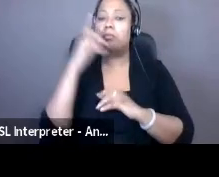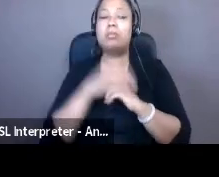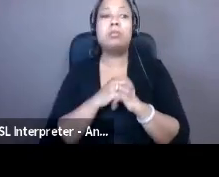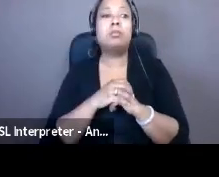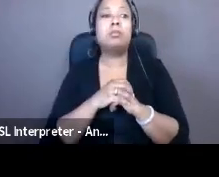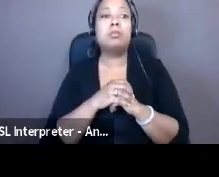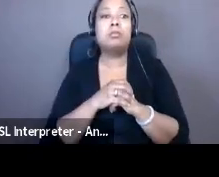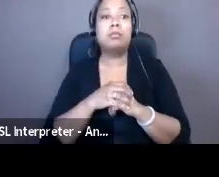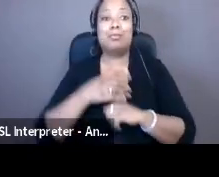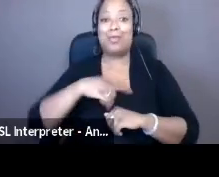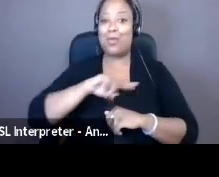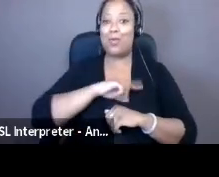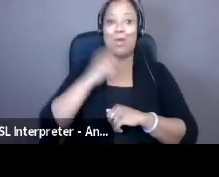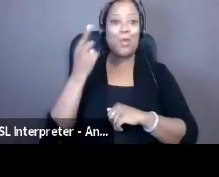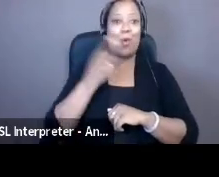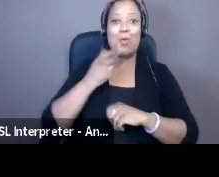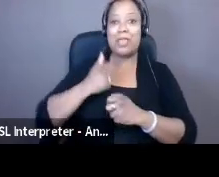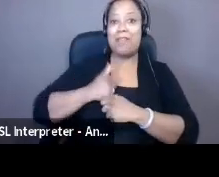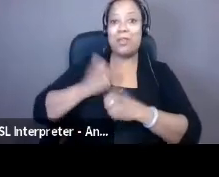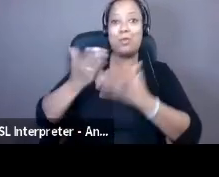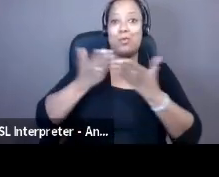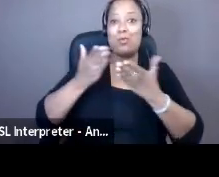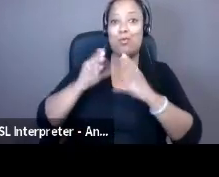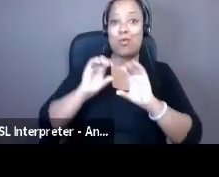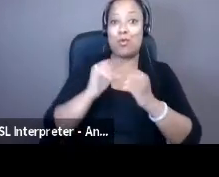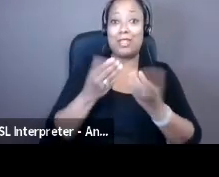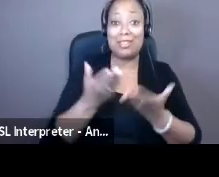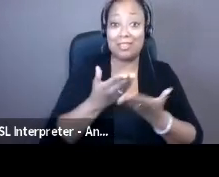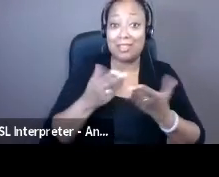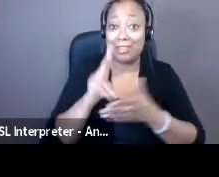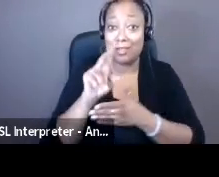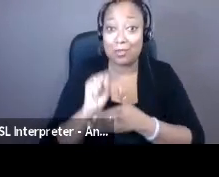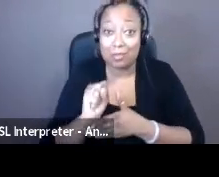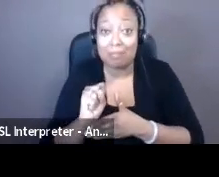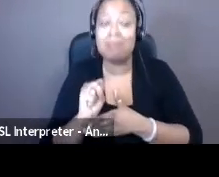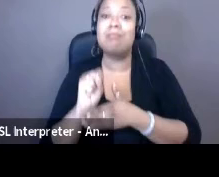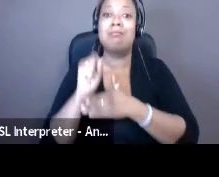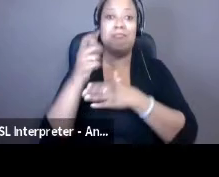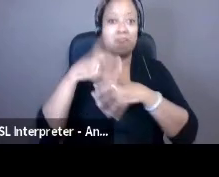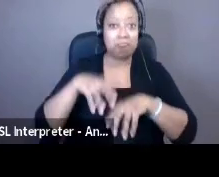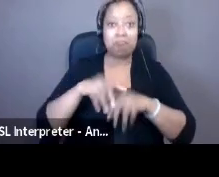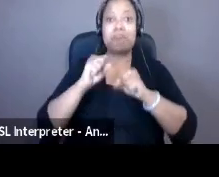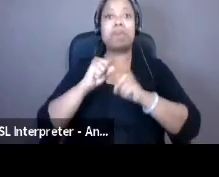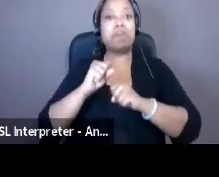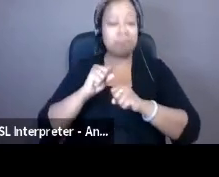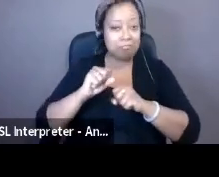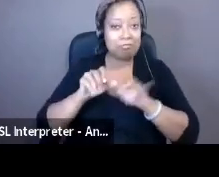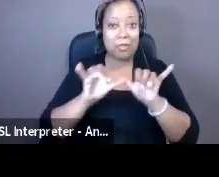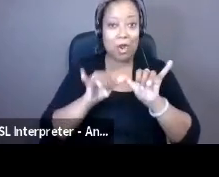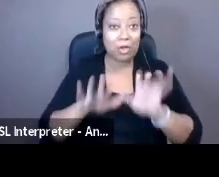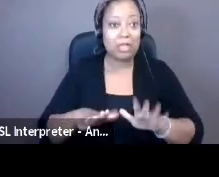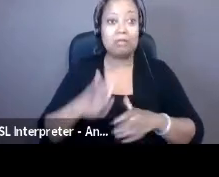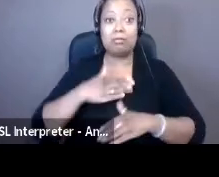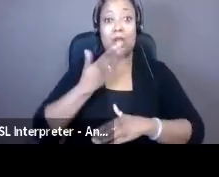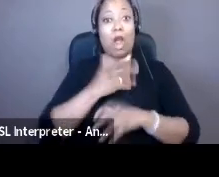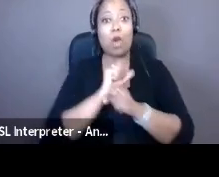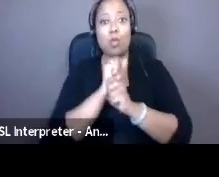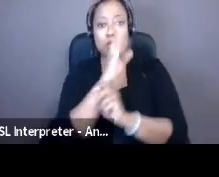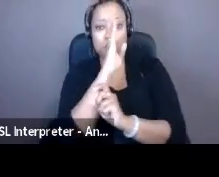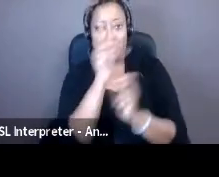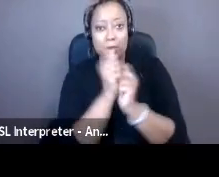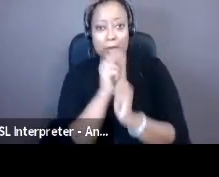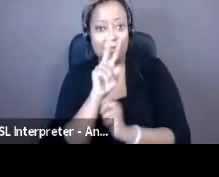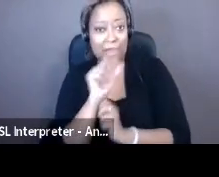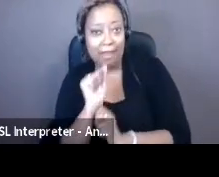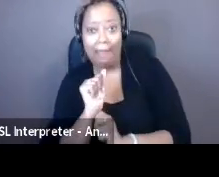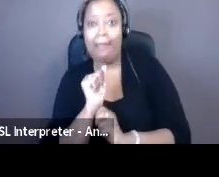only veteran service organization in the United States with architects on staff. We do a lot of work directly with the VA. We go to